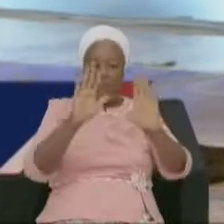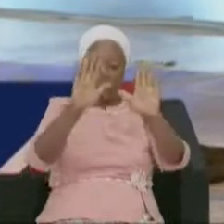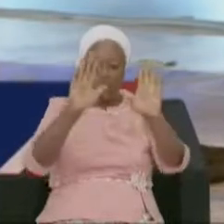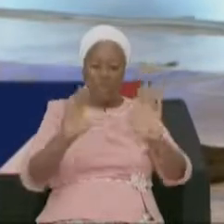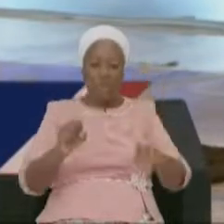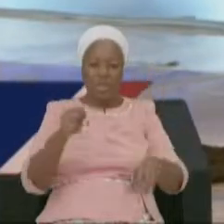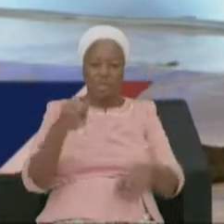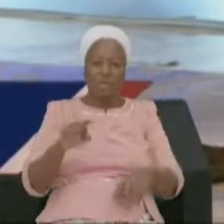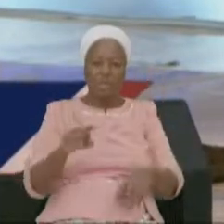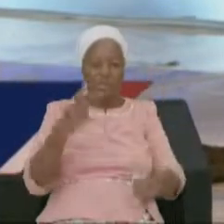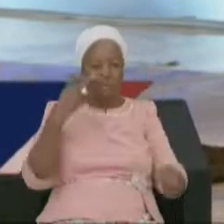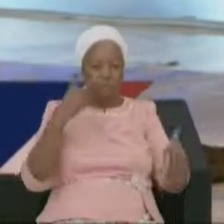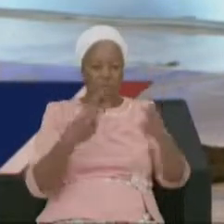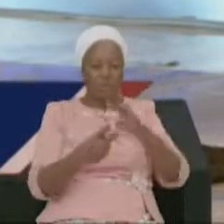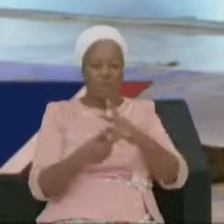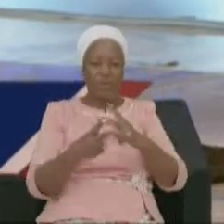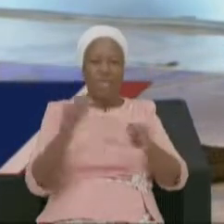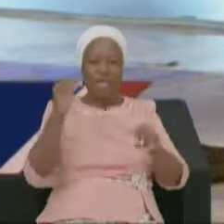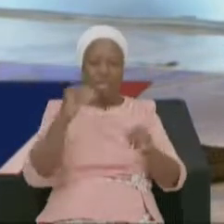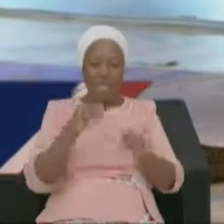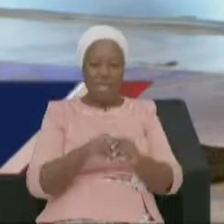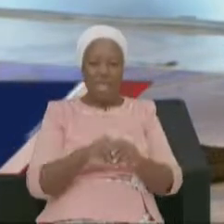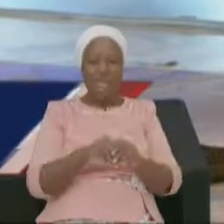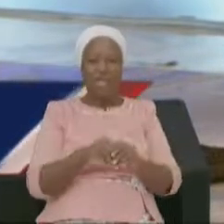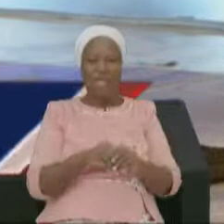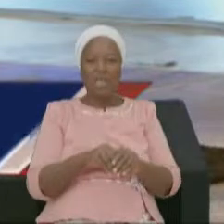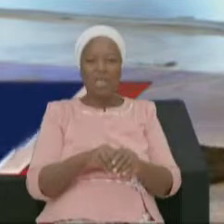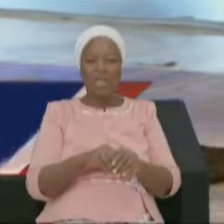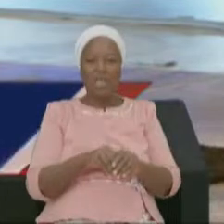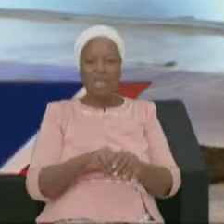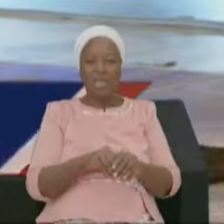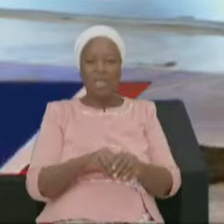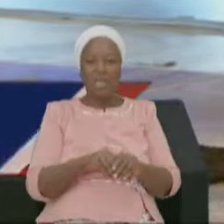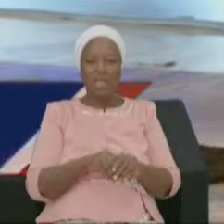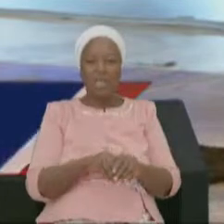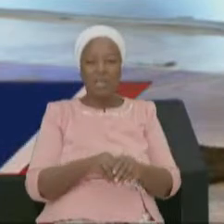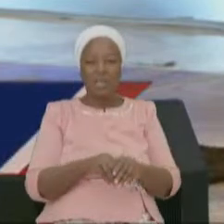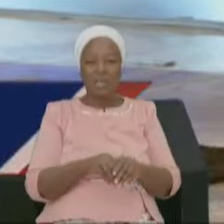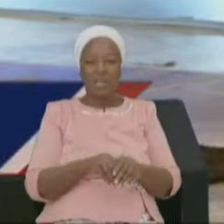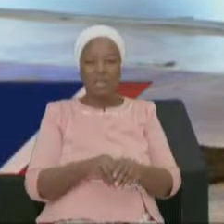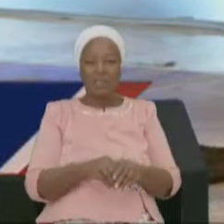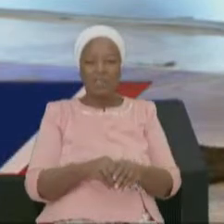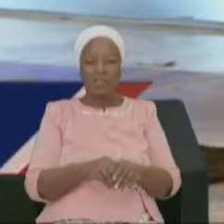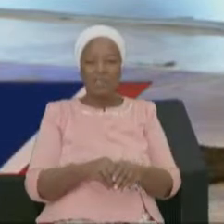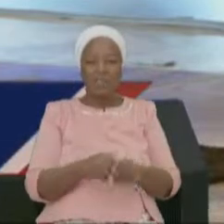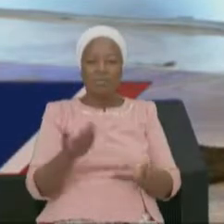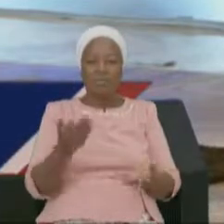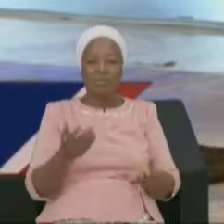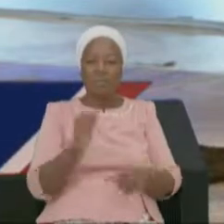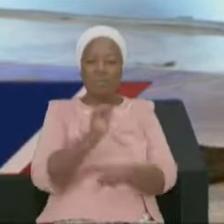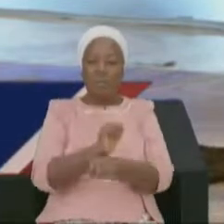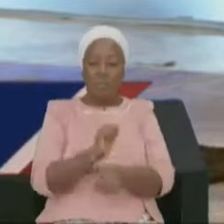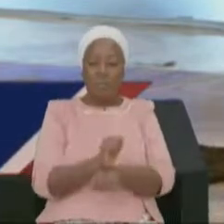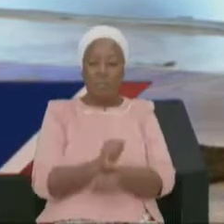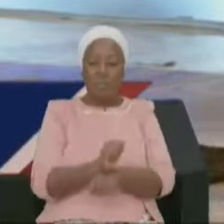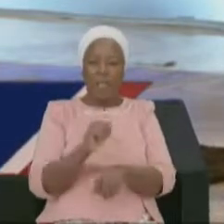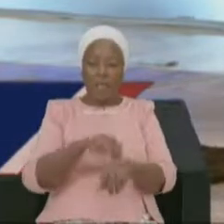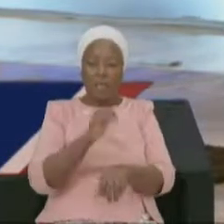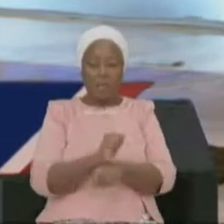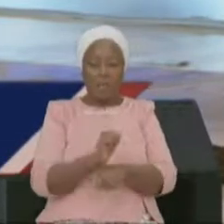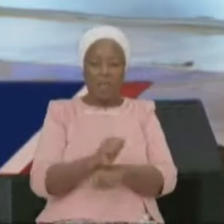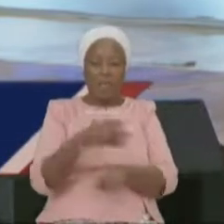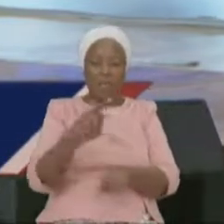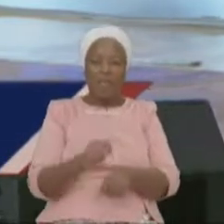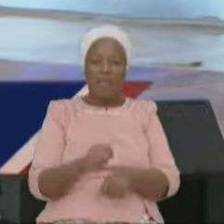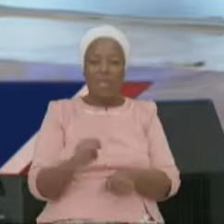of prophets in demonstration. The many wonders of prophets